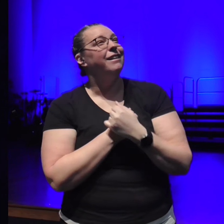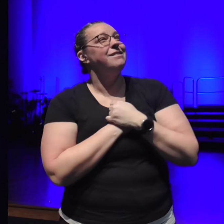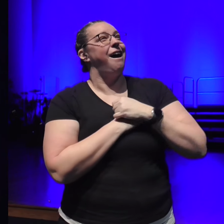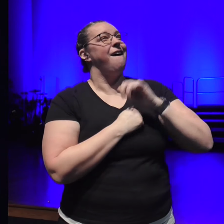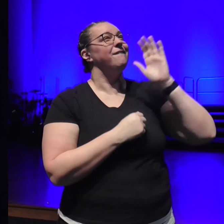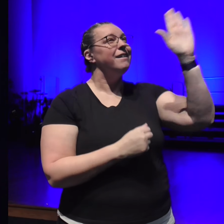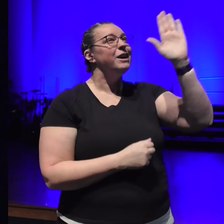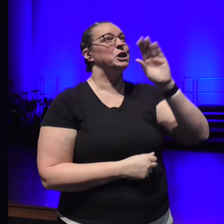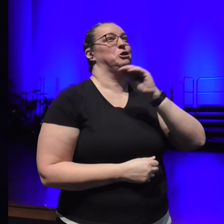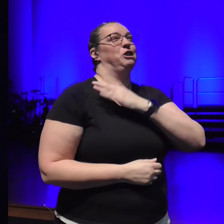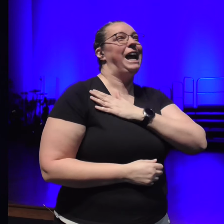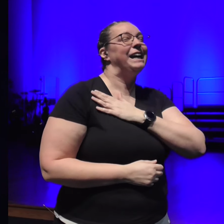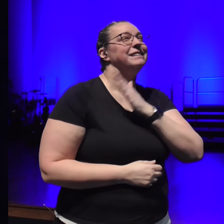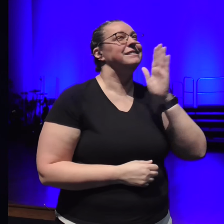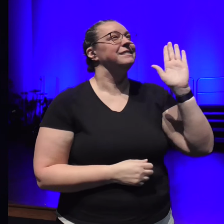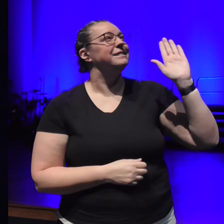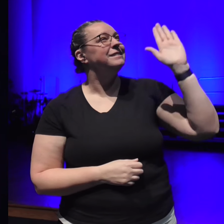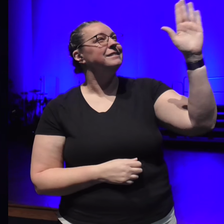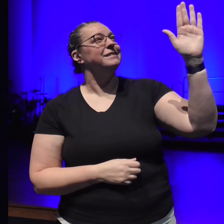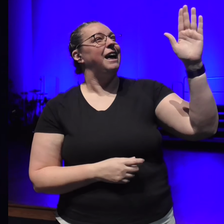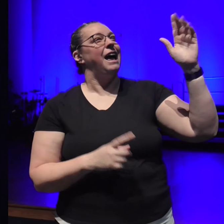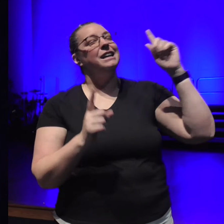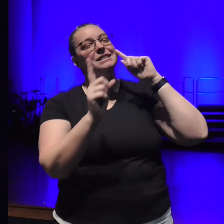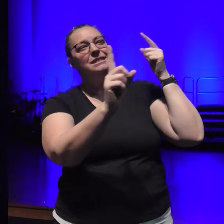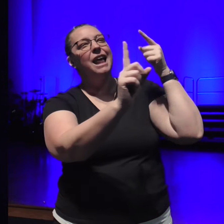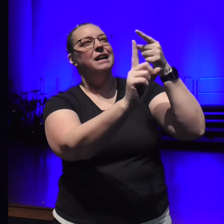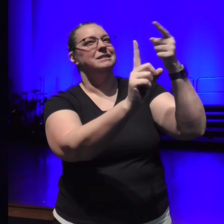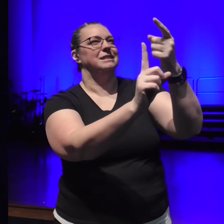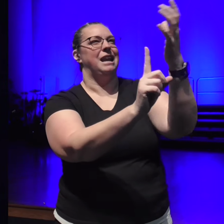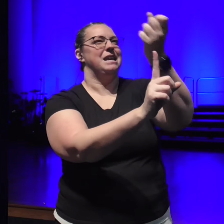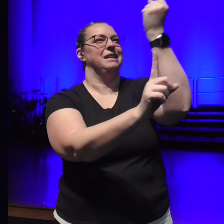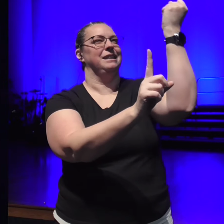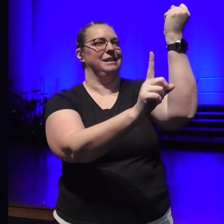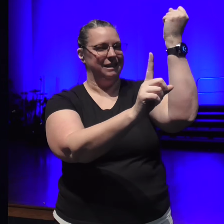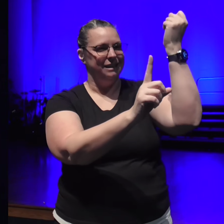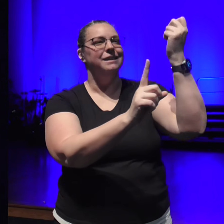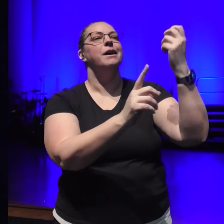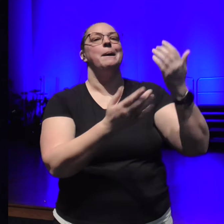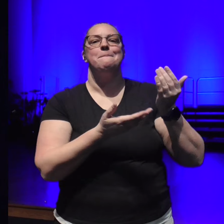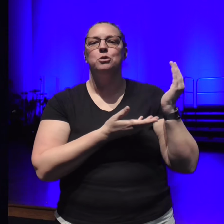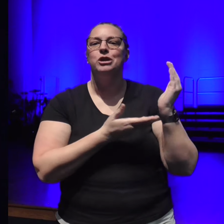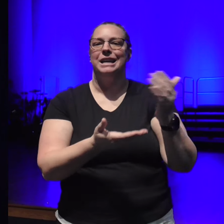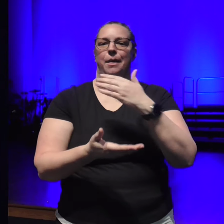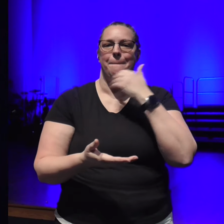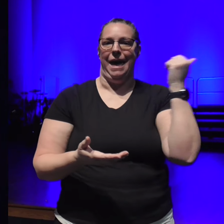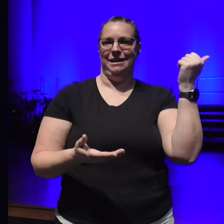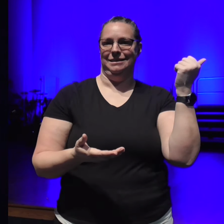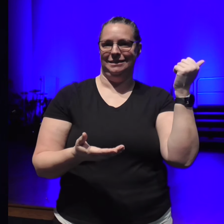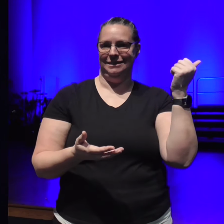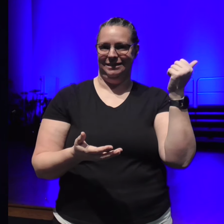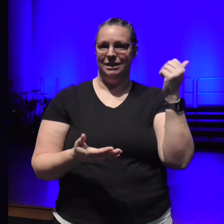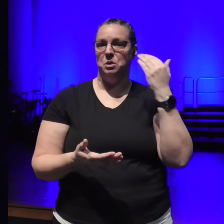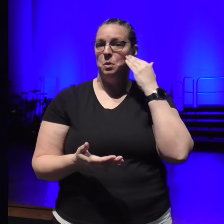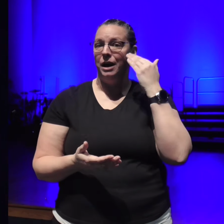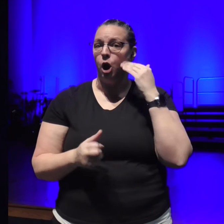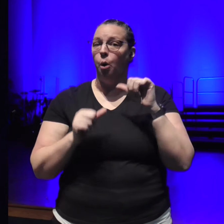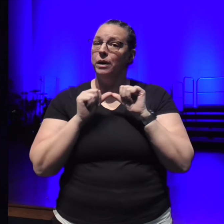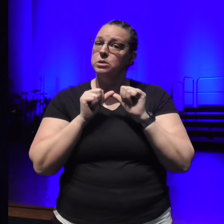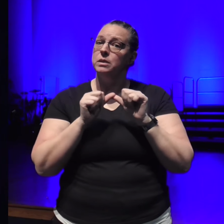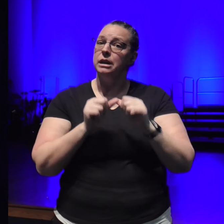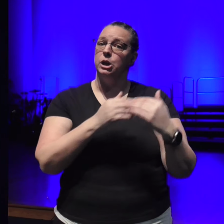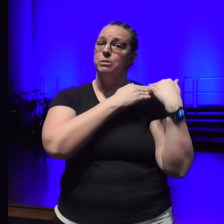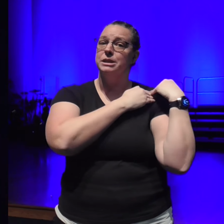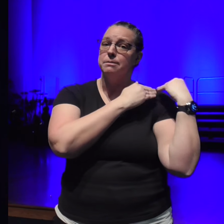our own internal destiny to bring forth the best that is within us. I know that as we continue to be